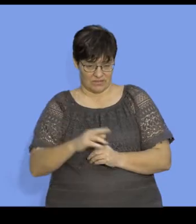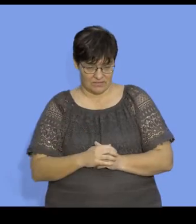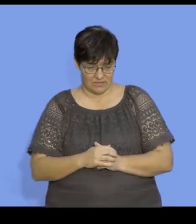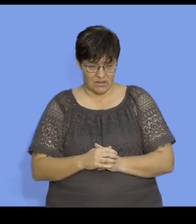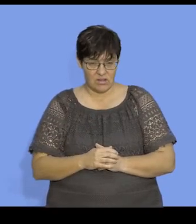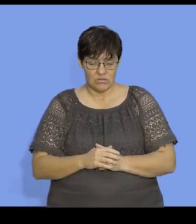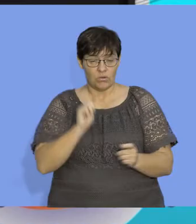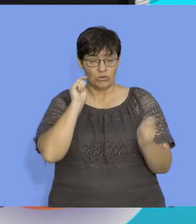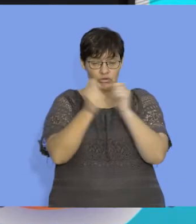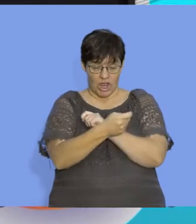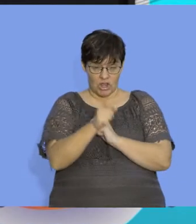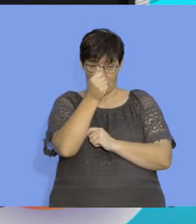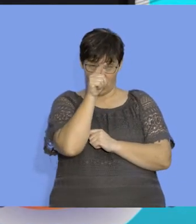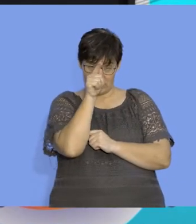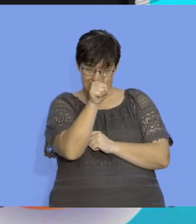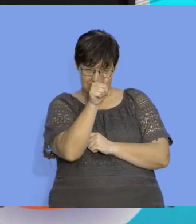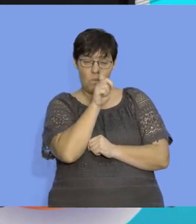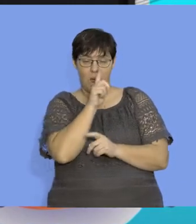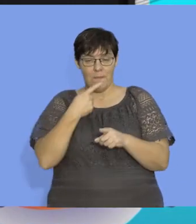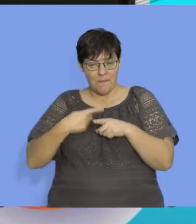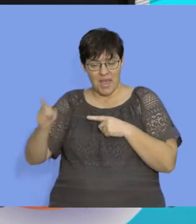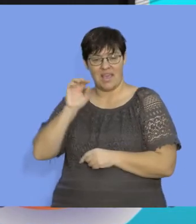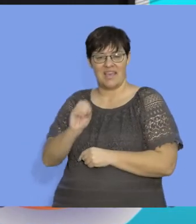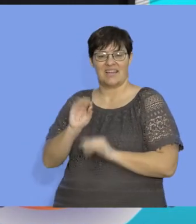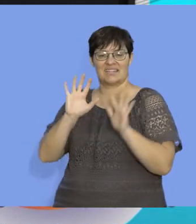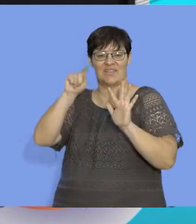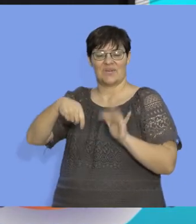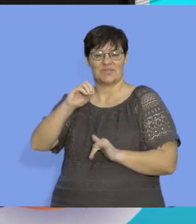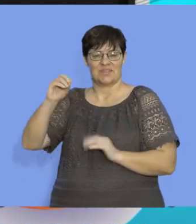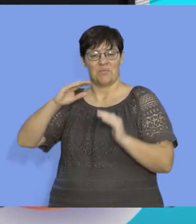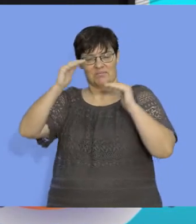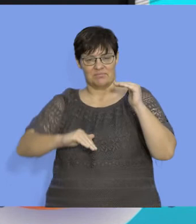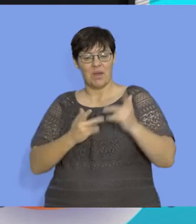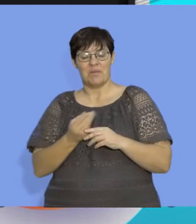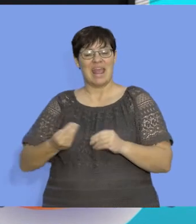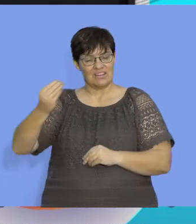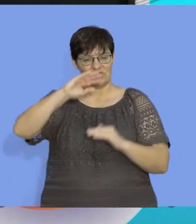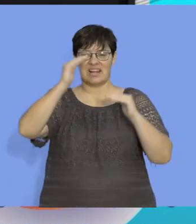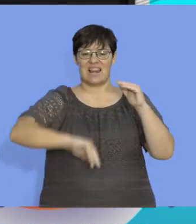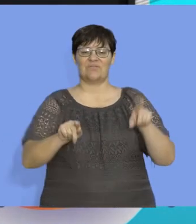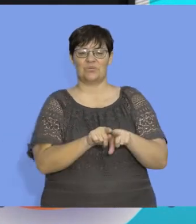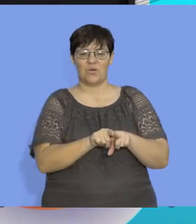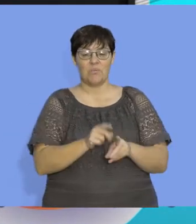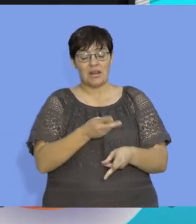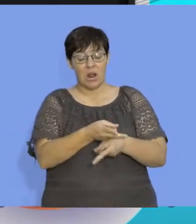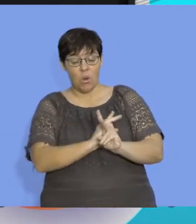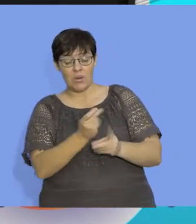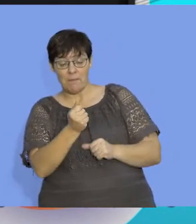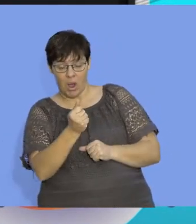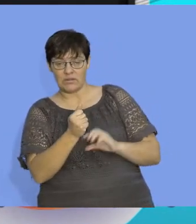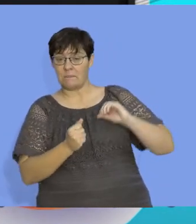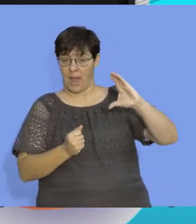mortgage loan, because I repaid, obviously the interest will decrease because my loan is no